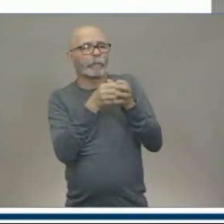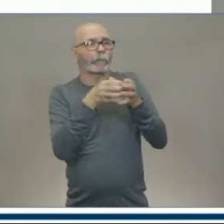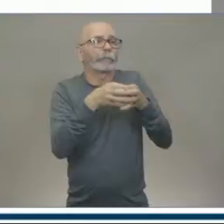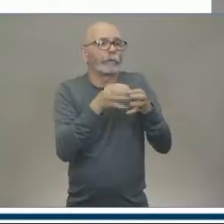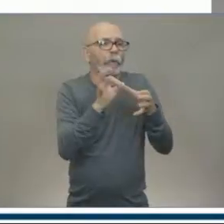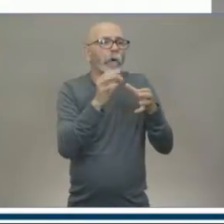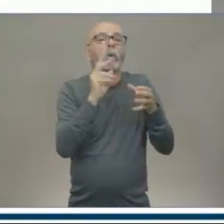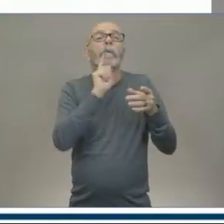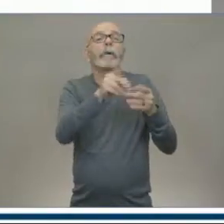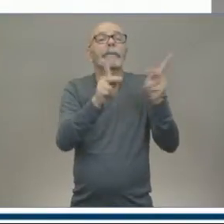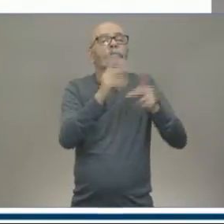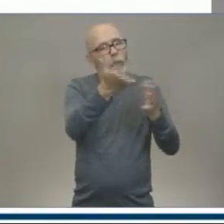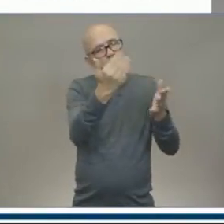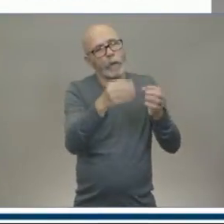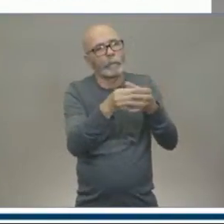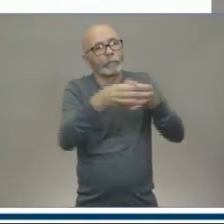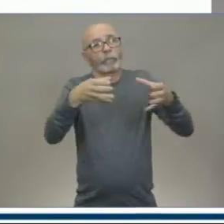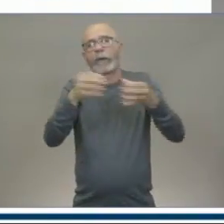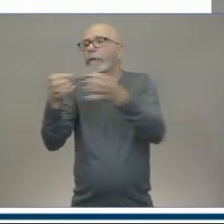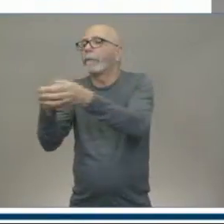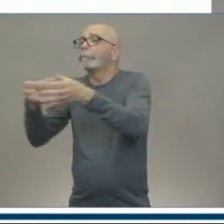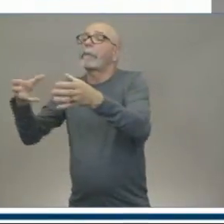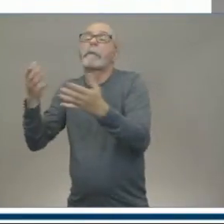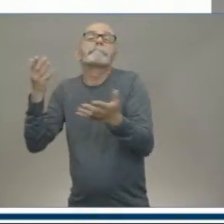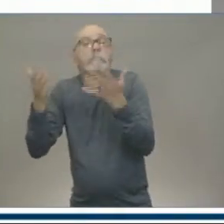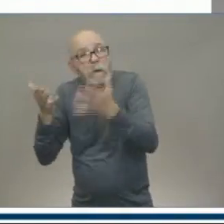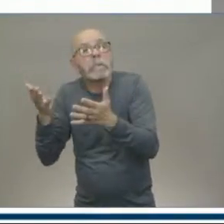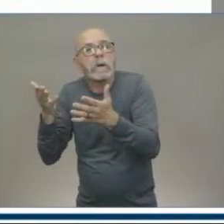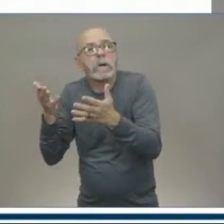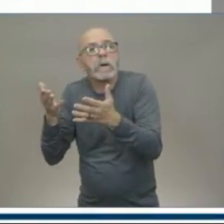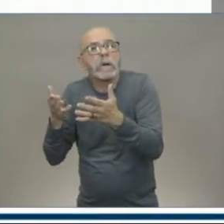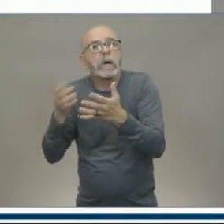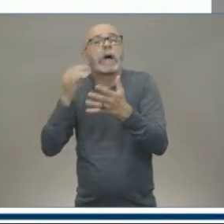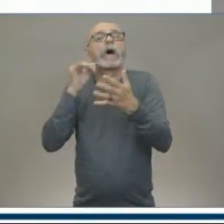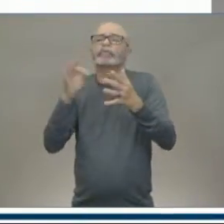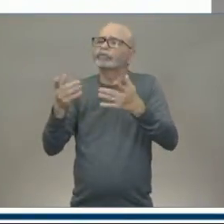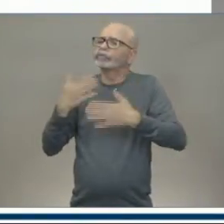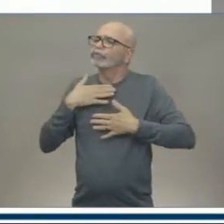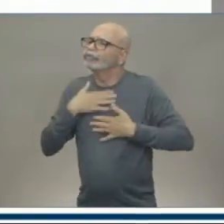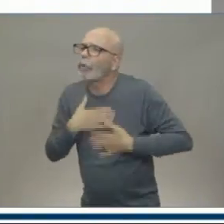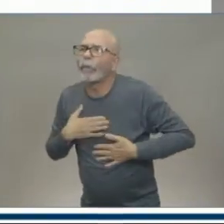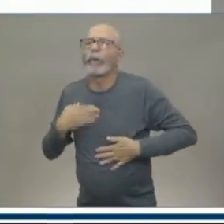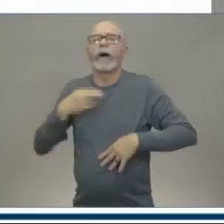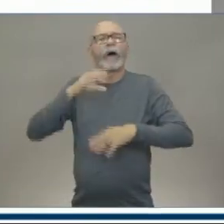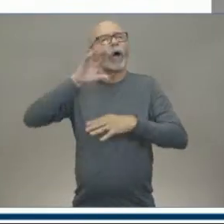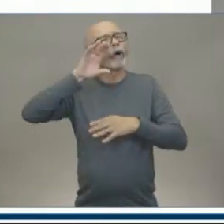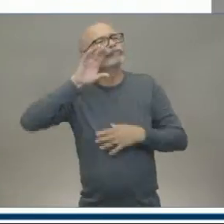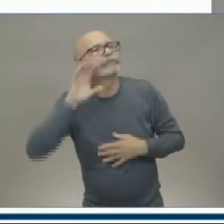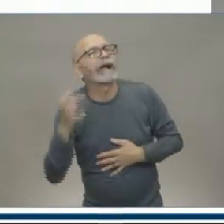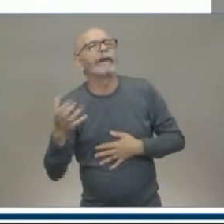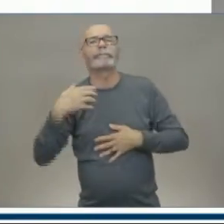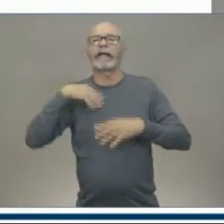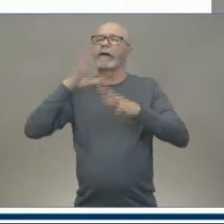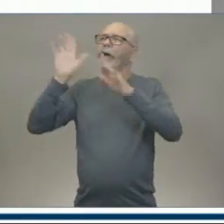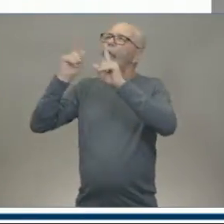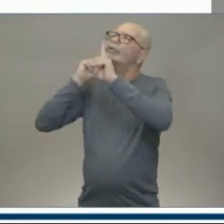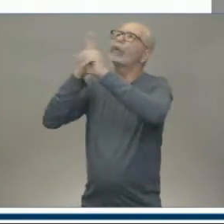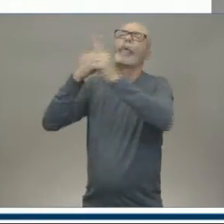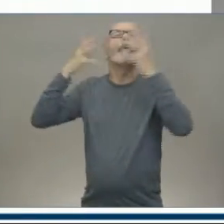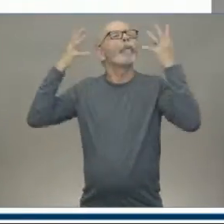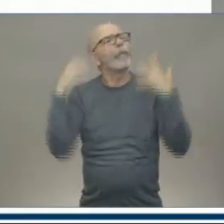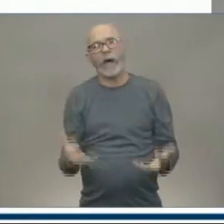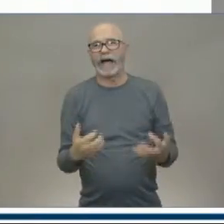more ability to relax over the Christmas season. That's my hope. But the only way we get there is by